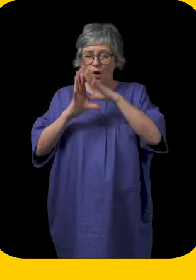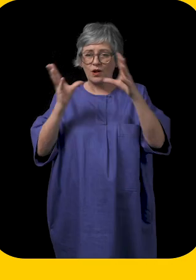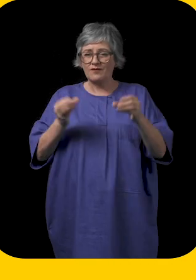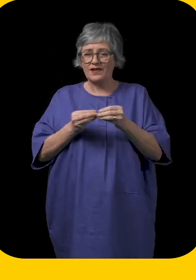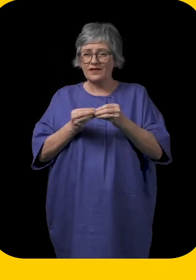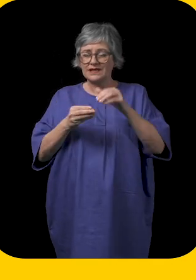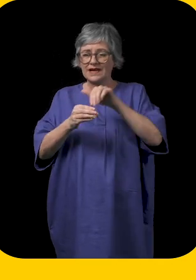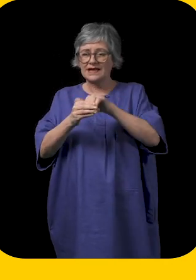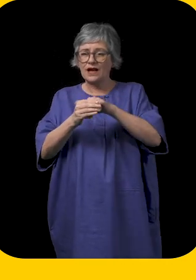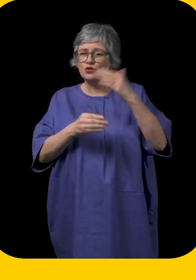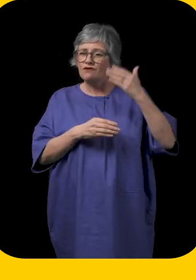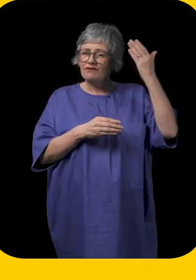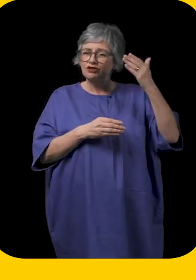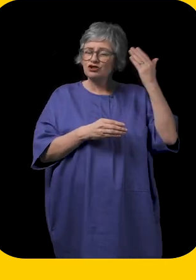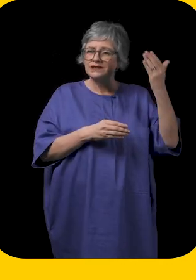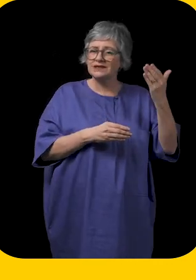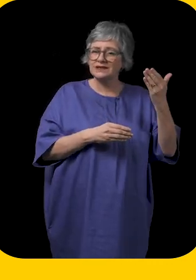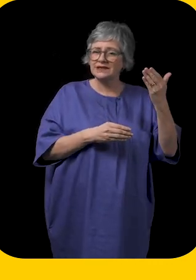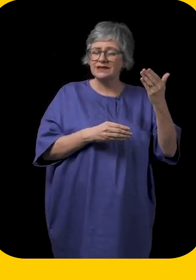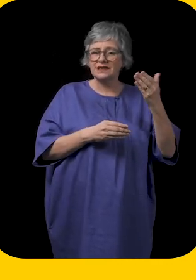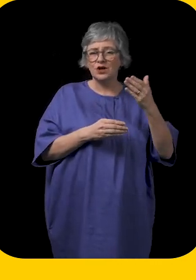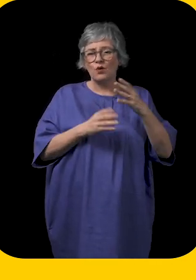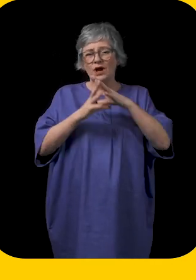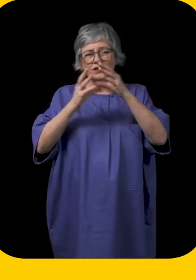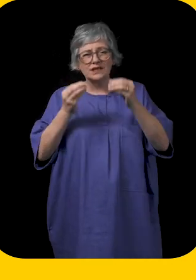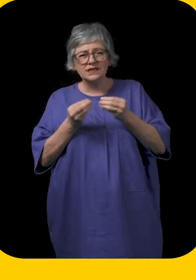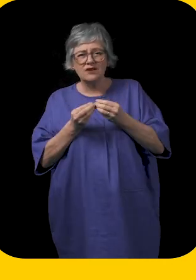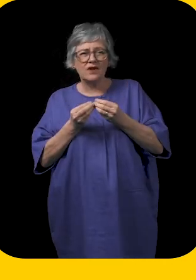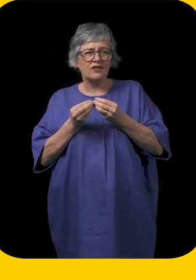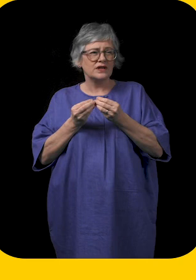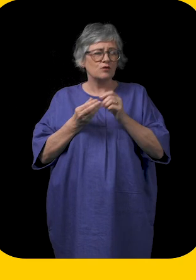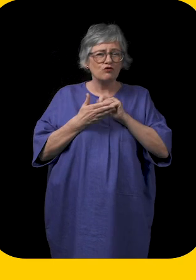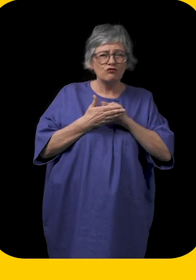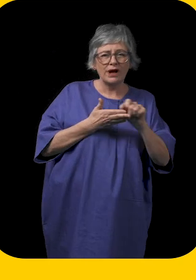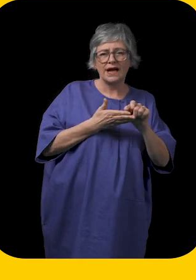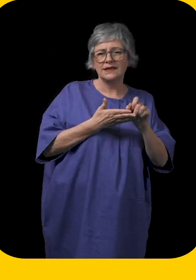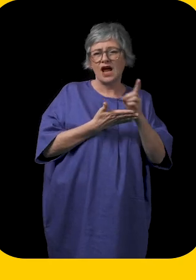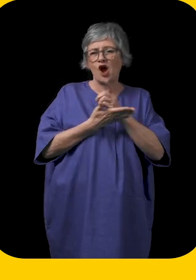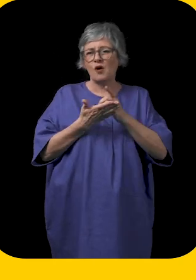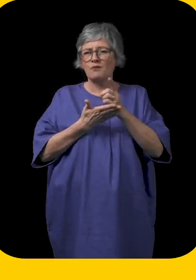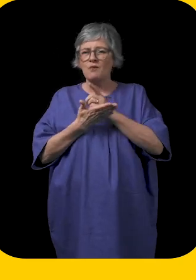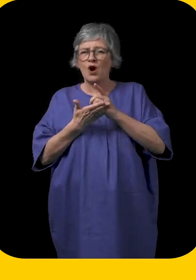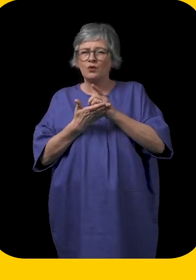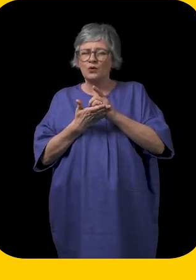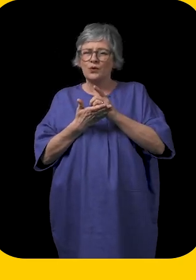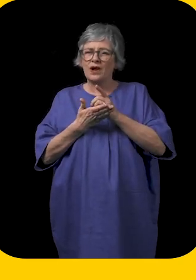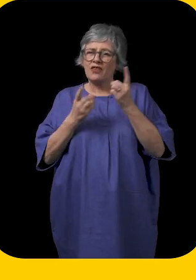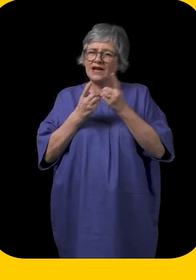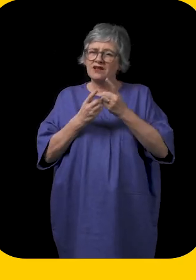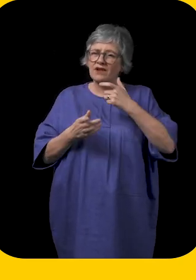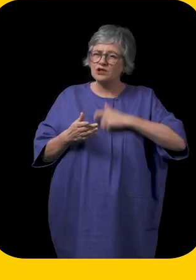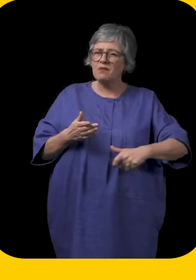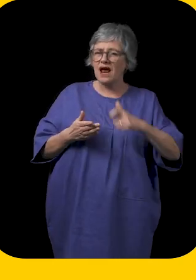know, you can put all of these things into fiction. You know, I think there's something about when I've been writing stuff that feels really